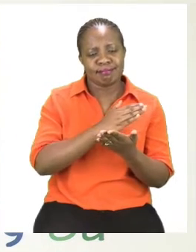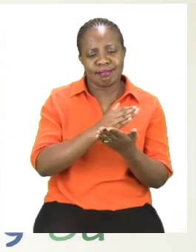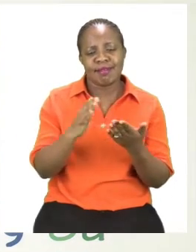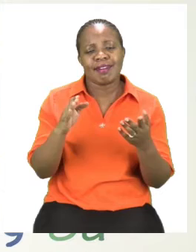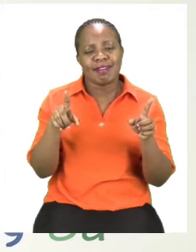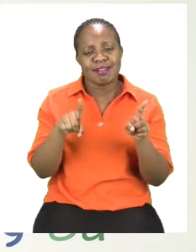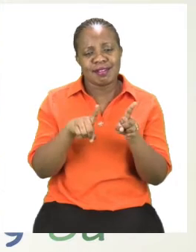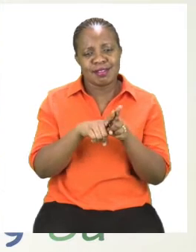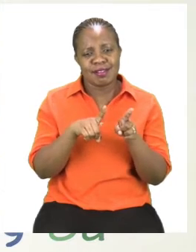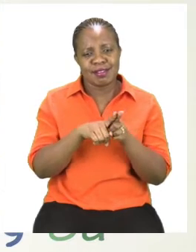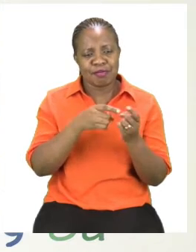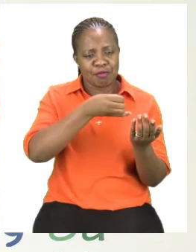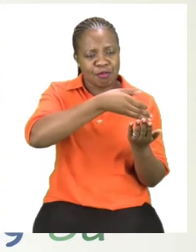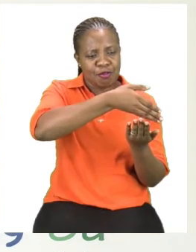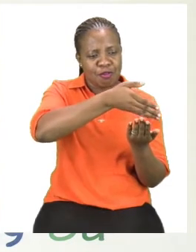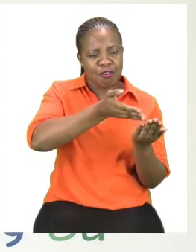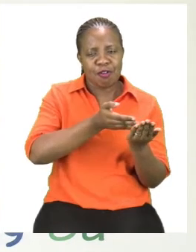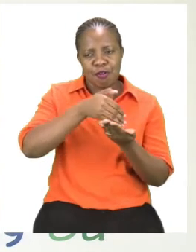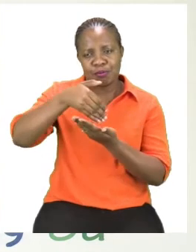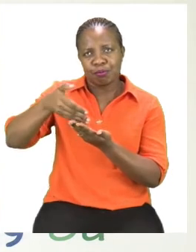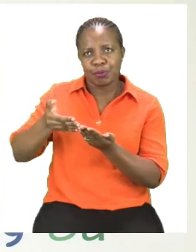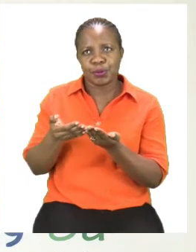go. Let's count together.